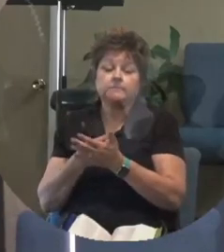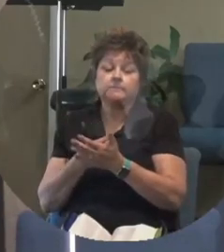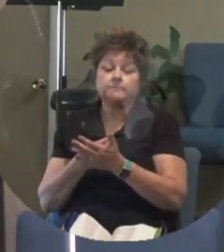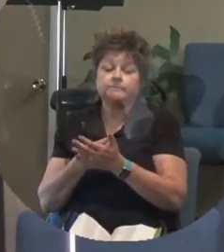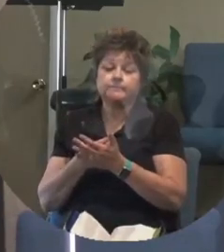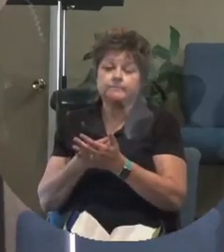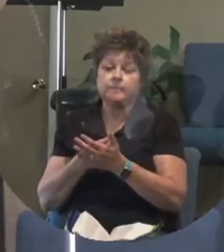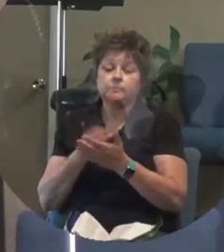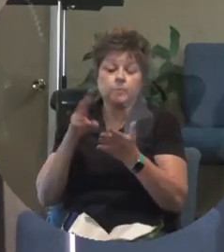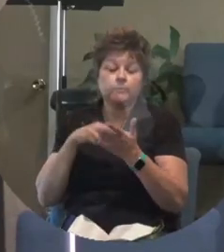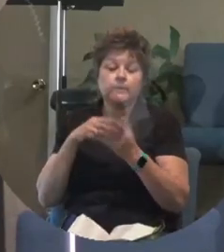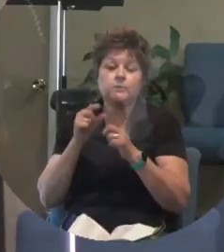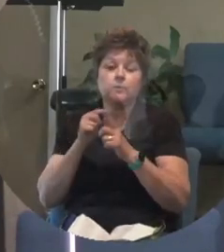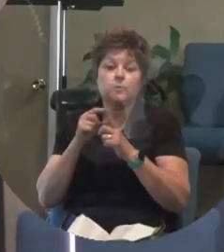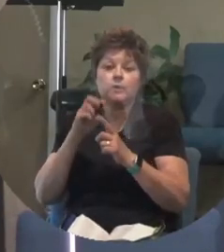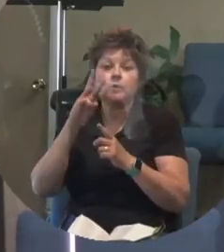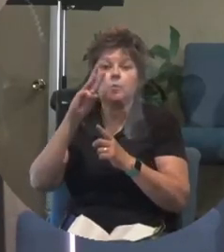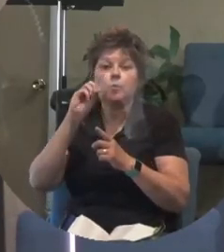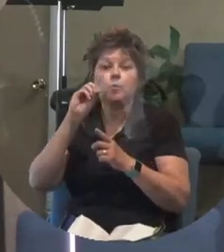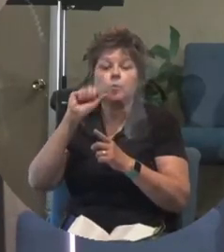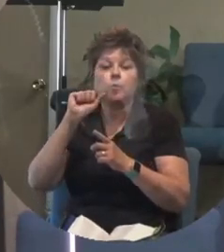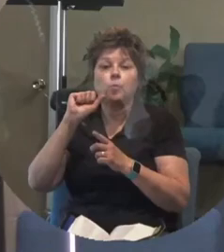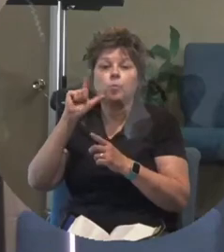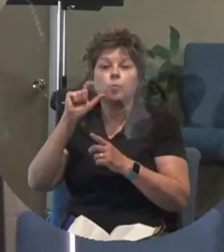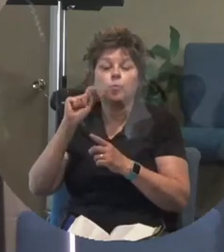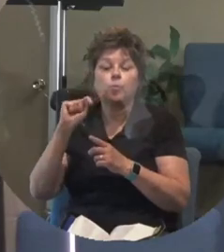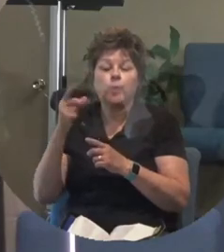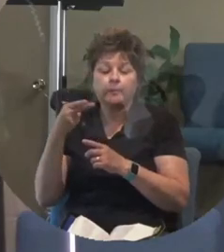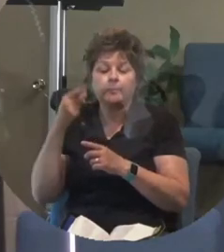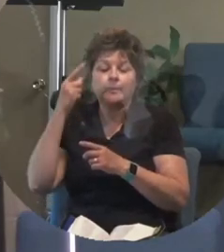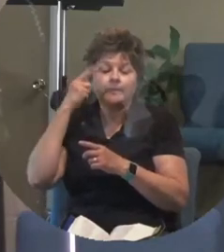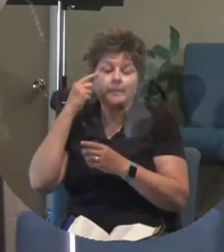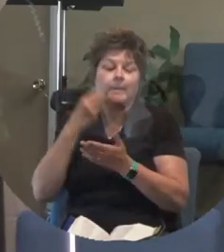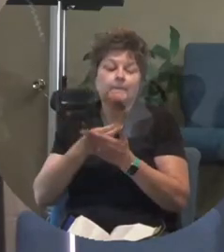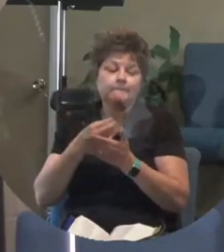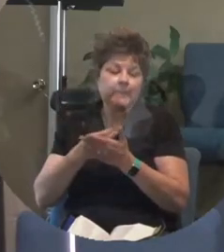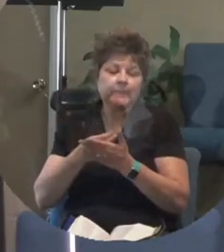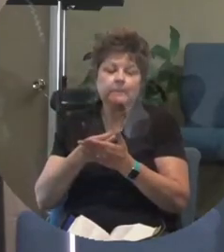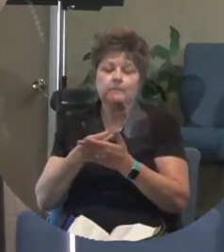Or property or something else. But